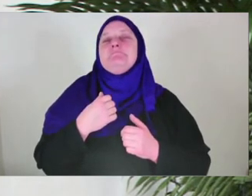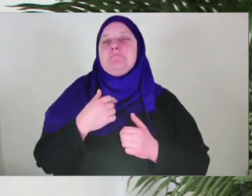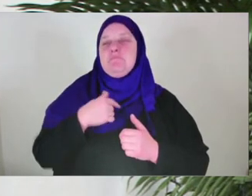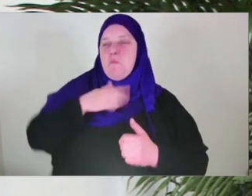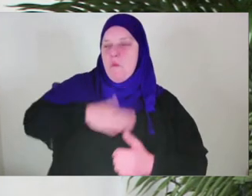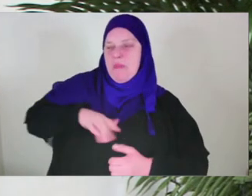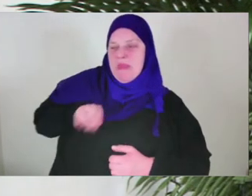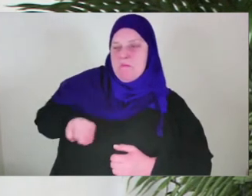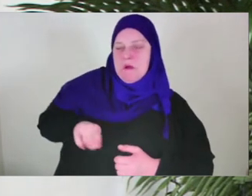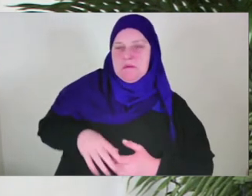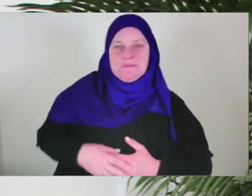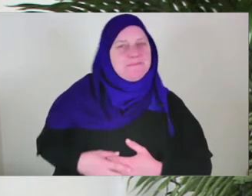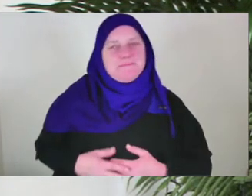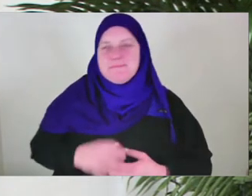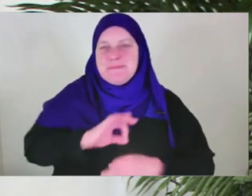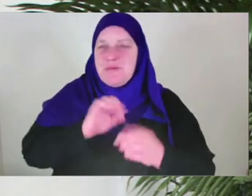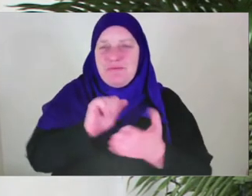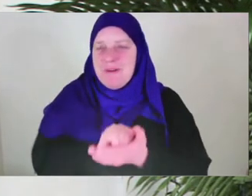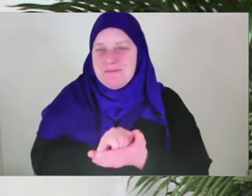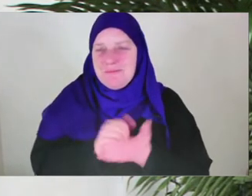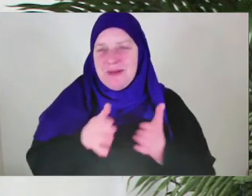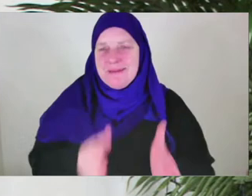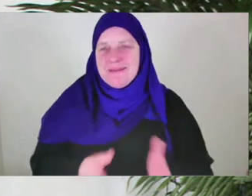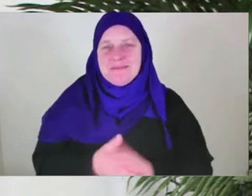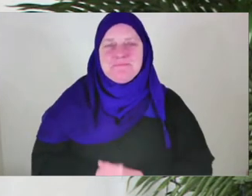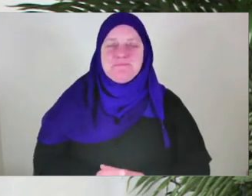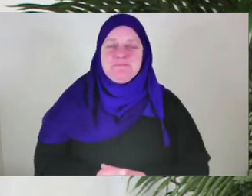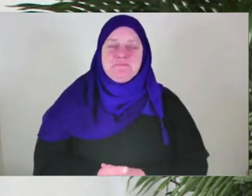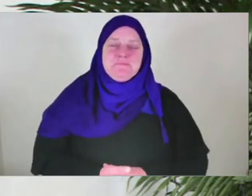is it safe to say that generally people